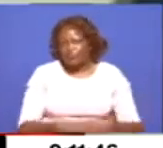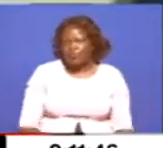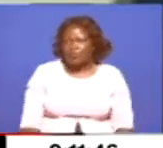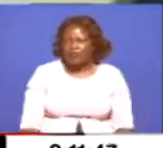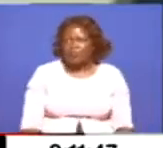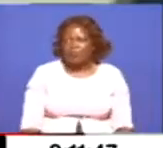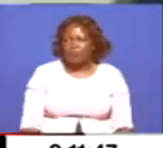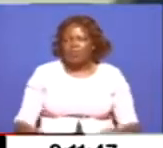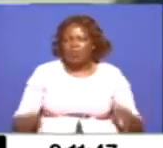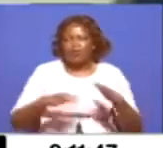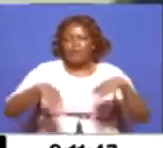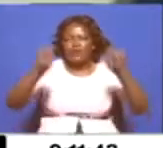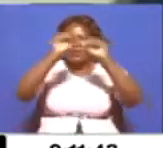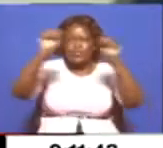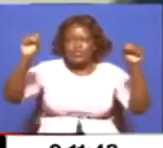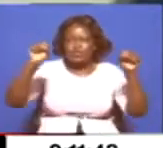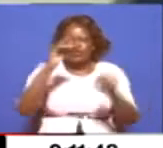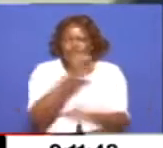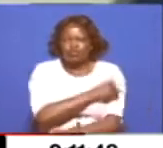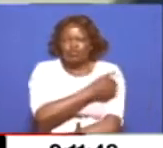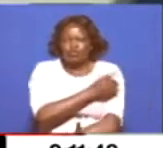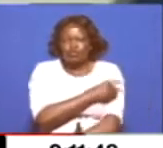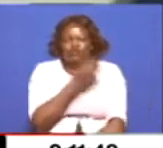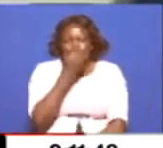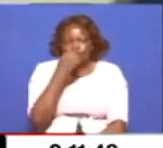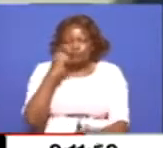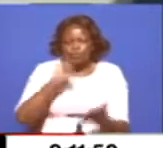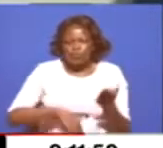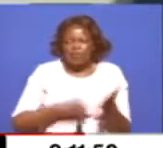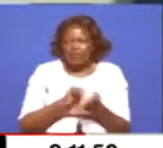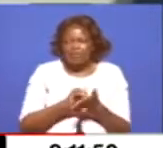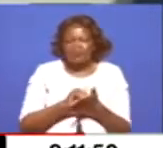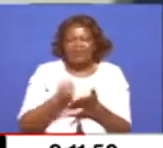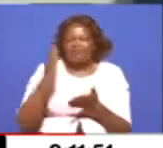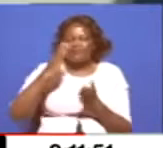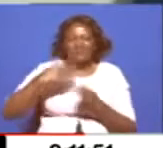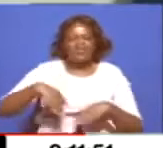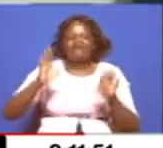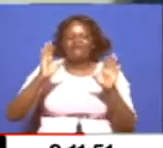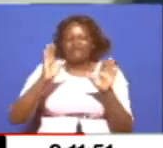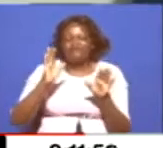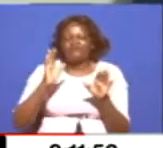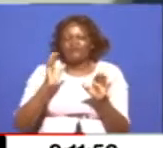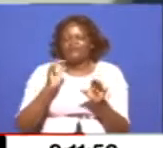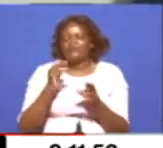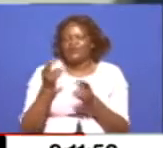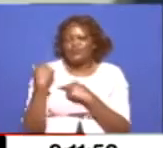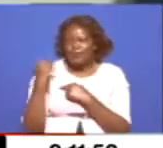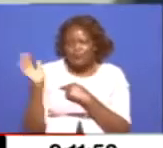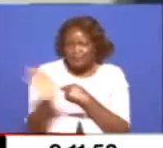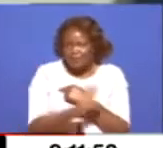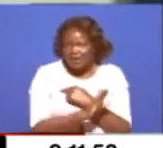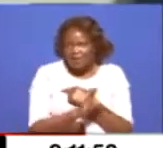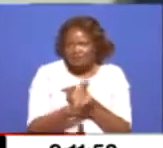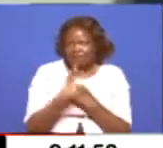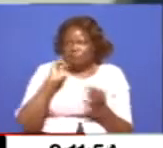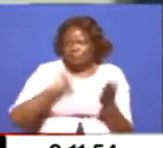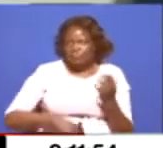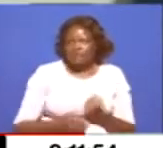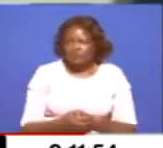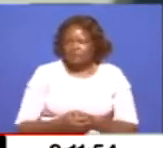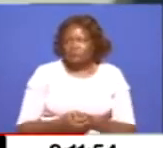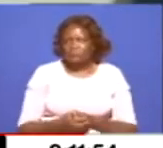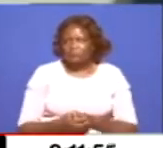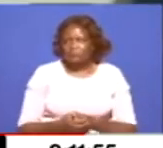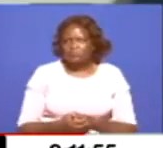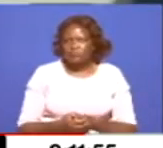Deputy President Dr. William Ruto says he has never absconded duty and his tours are practical parts of boardroom